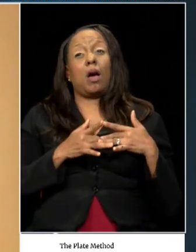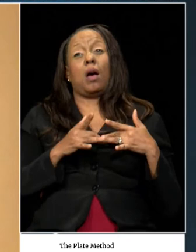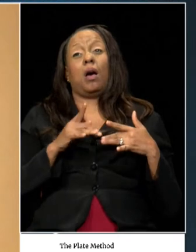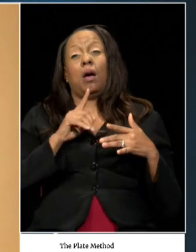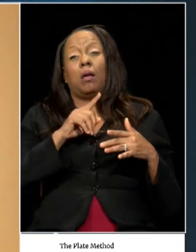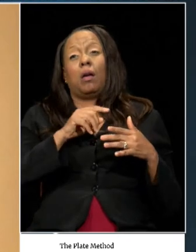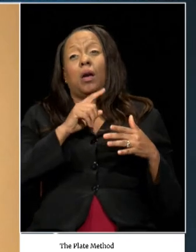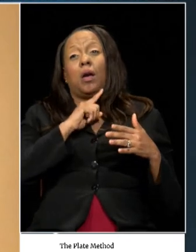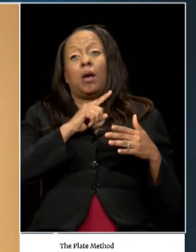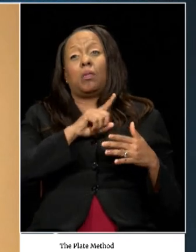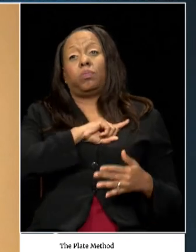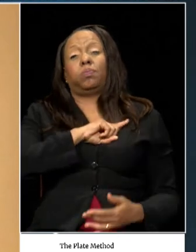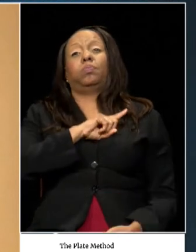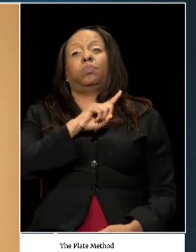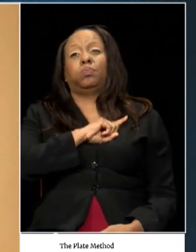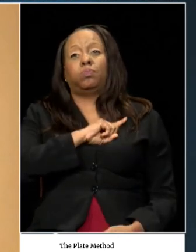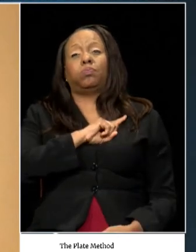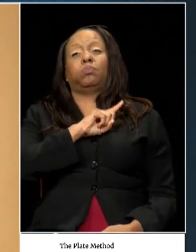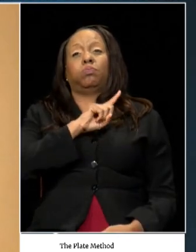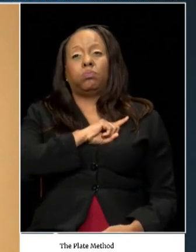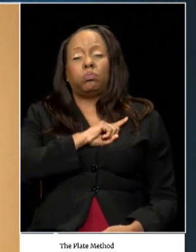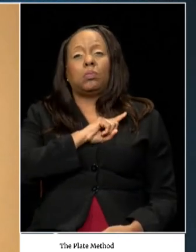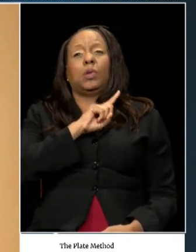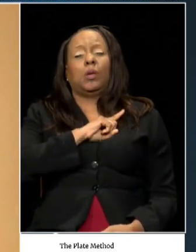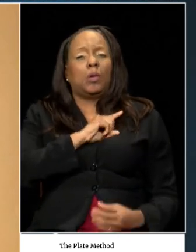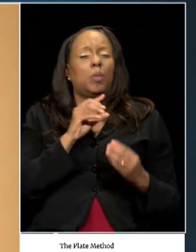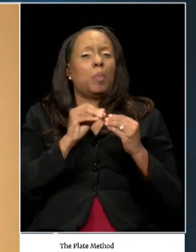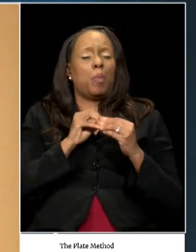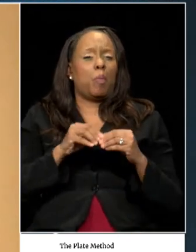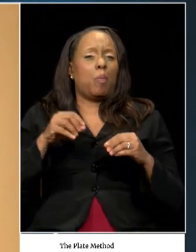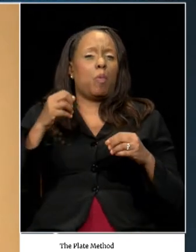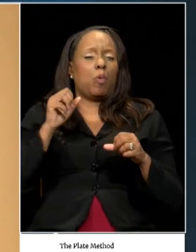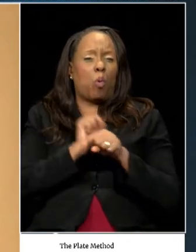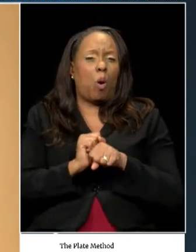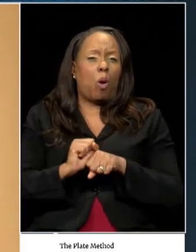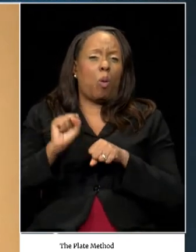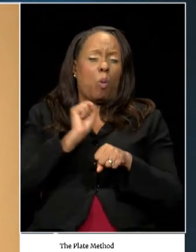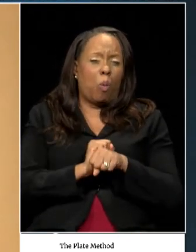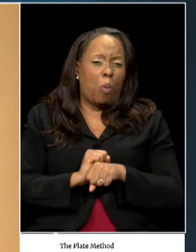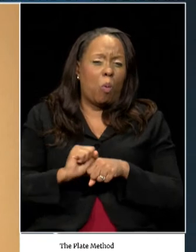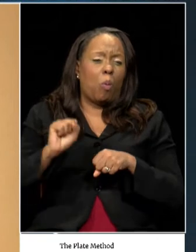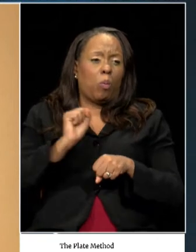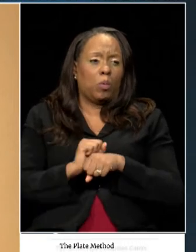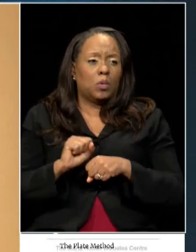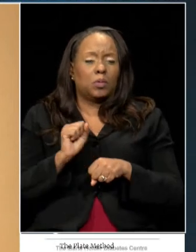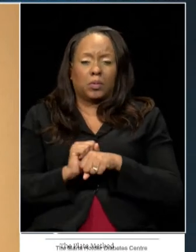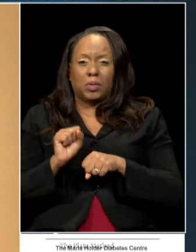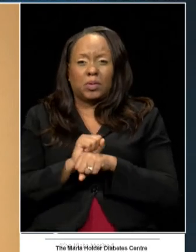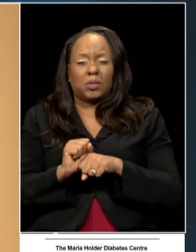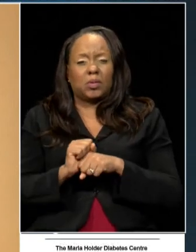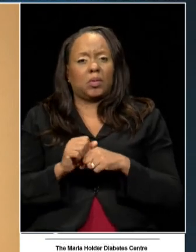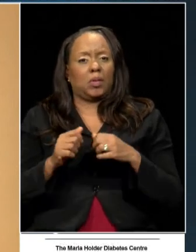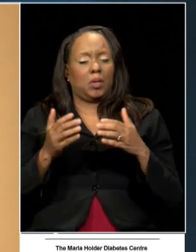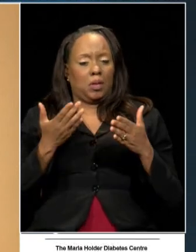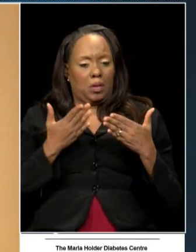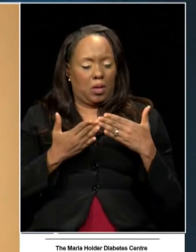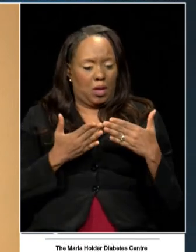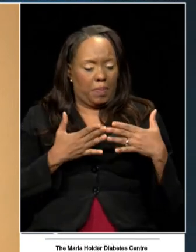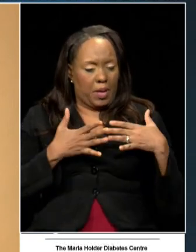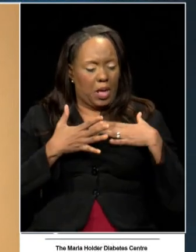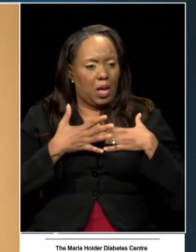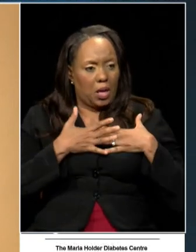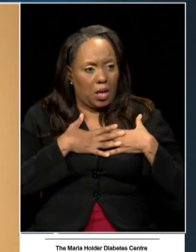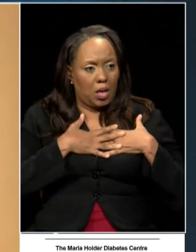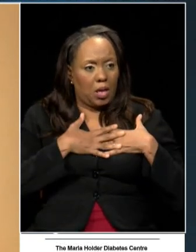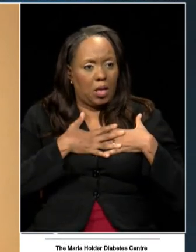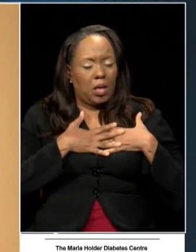it needs to overcome that high pressure within the blood vessels. The walls can get thickened, and over a period of time, they